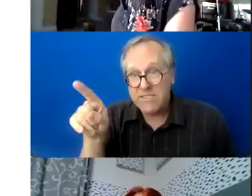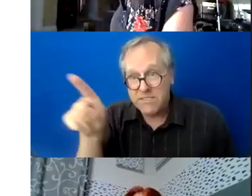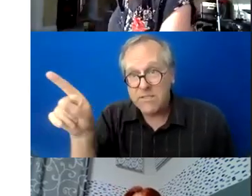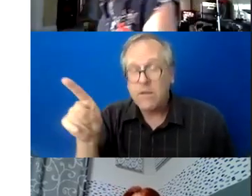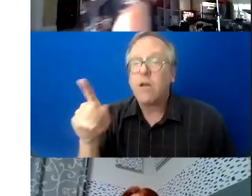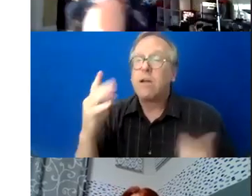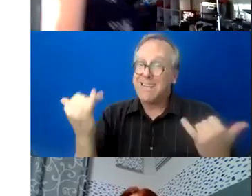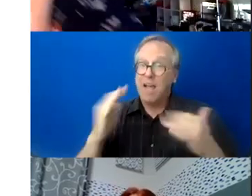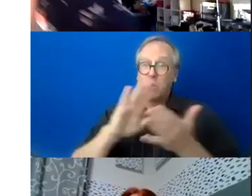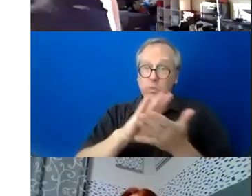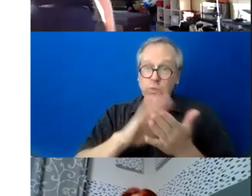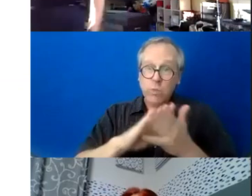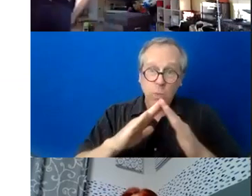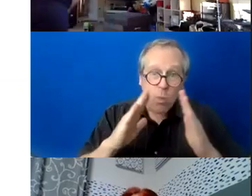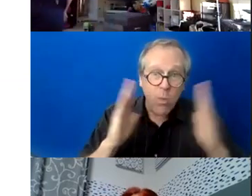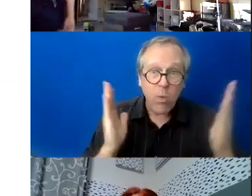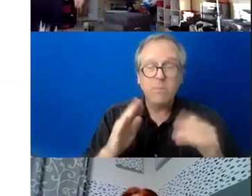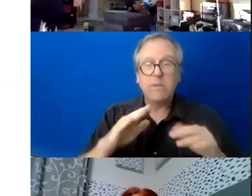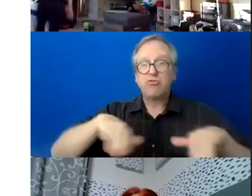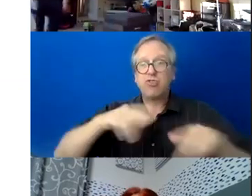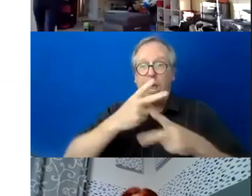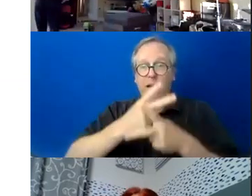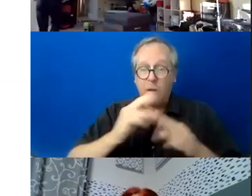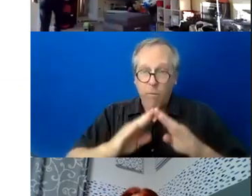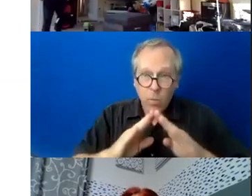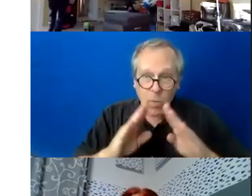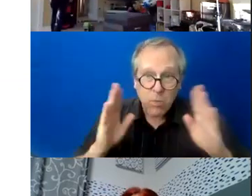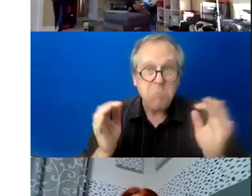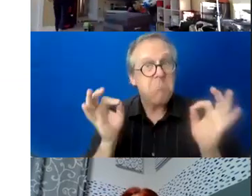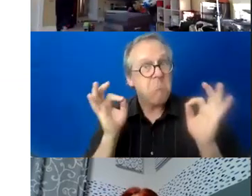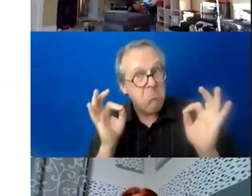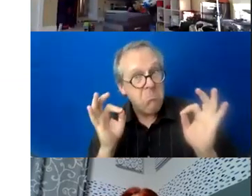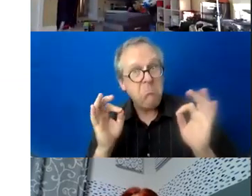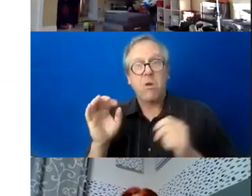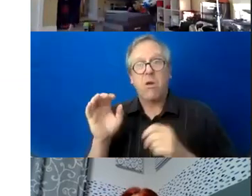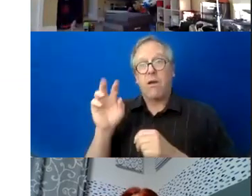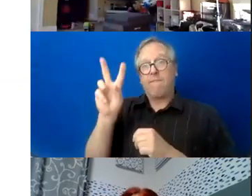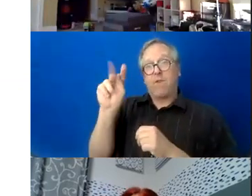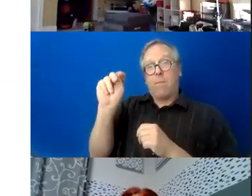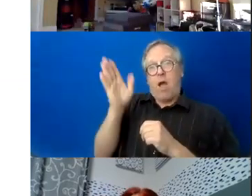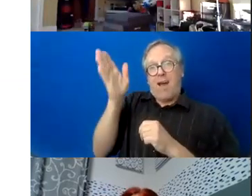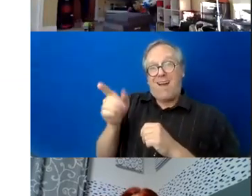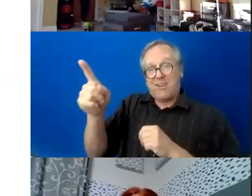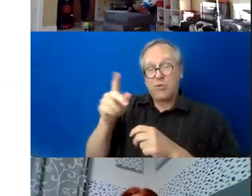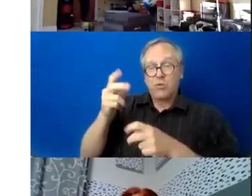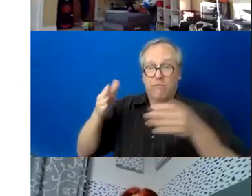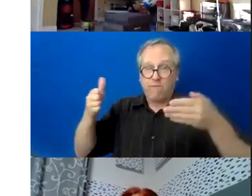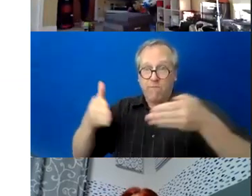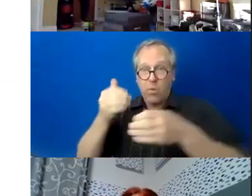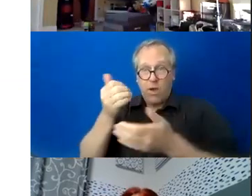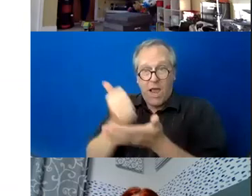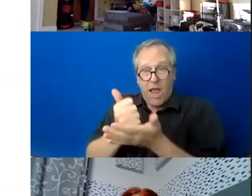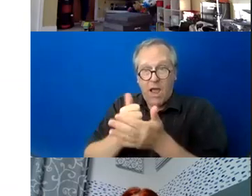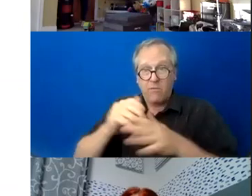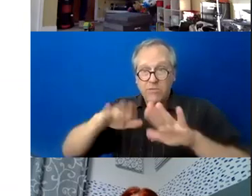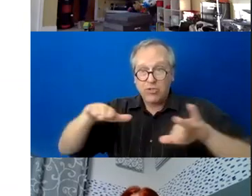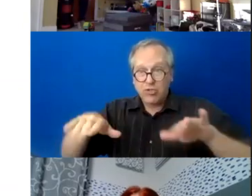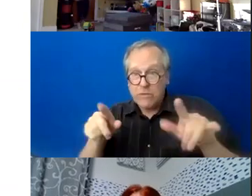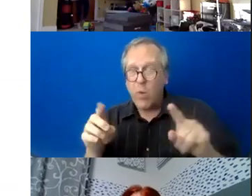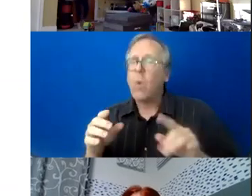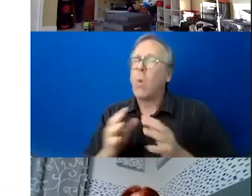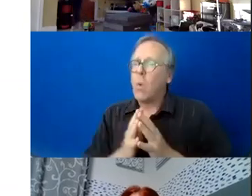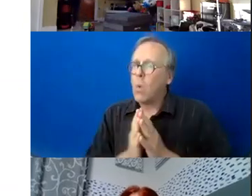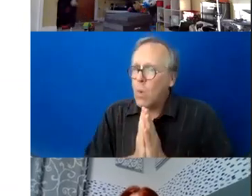childcares and our schools, and we've had a very successful year as Vermonters who work and care for children, we did want to remind everyone